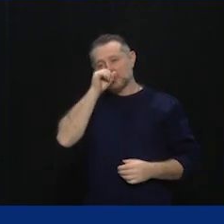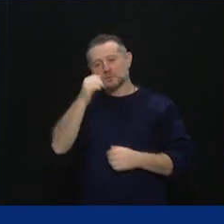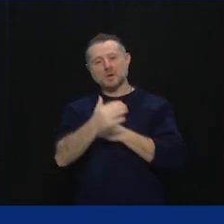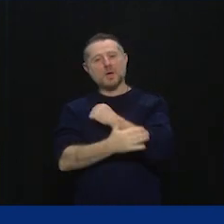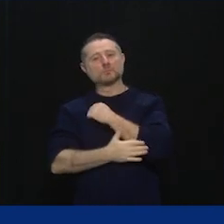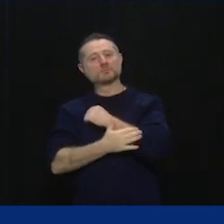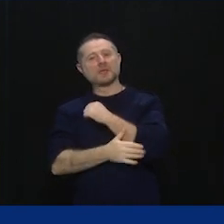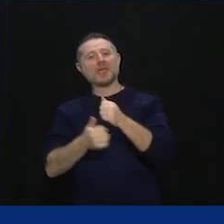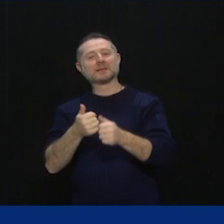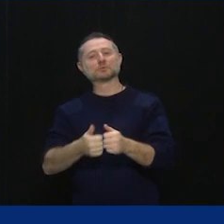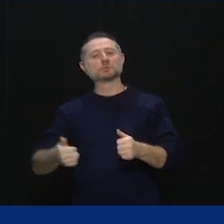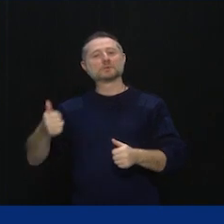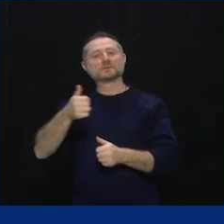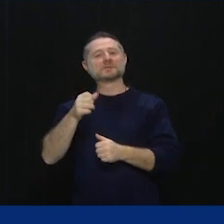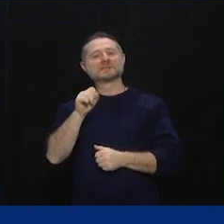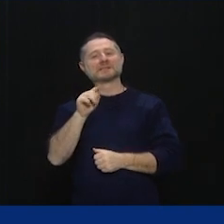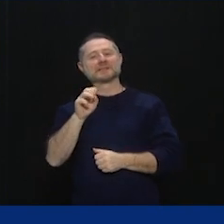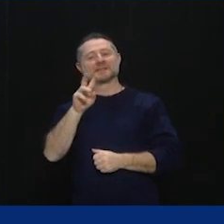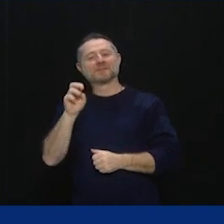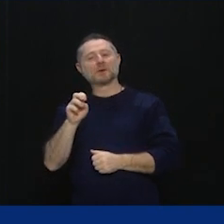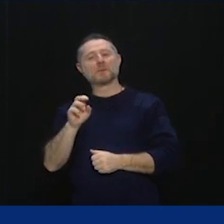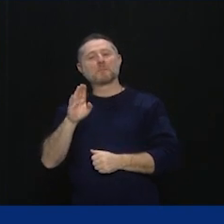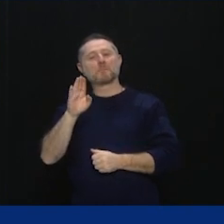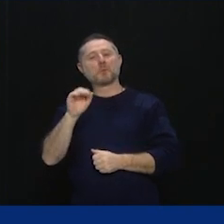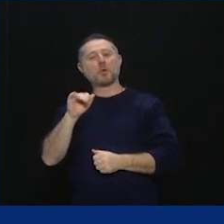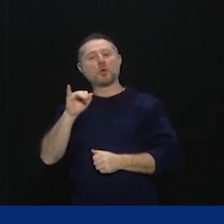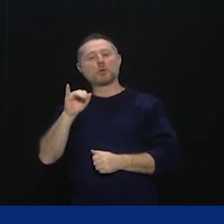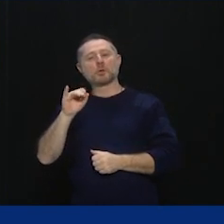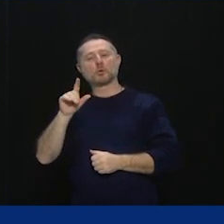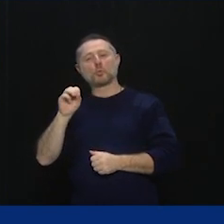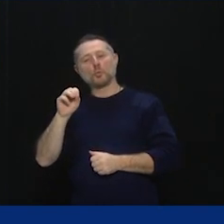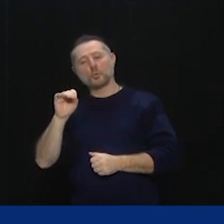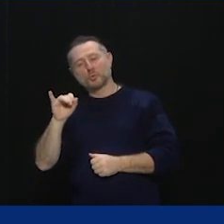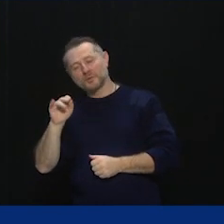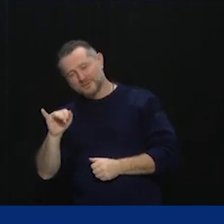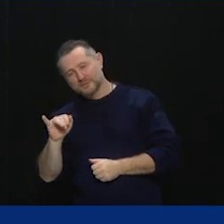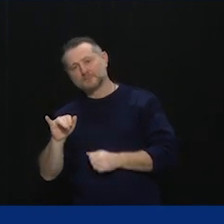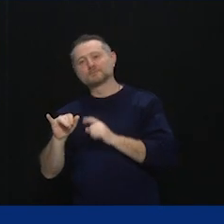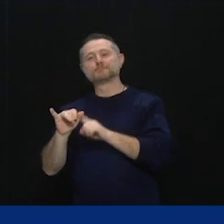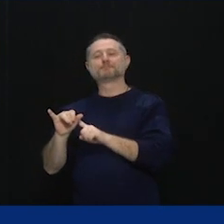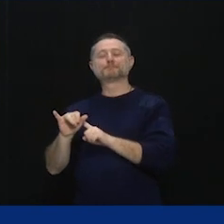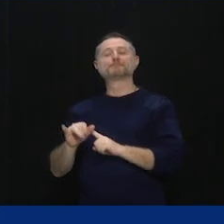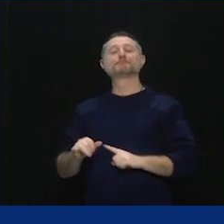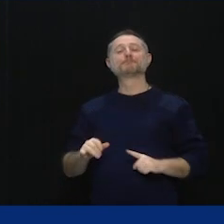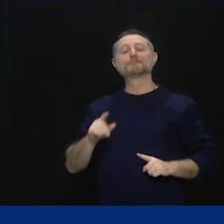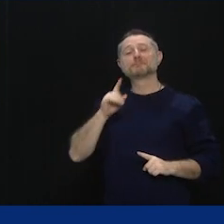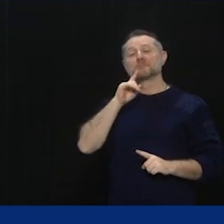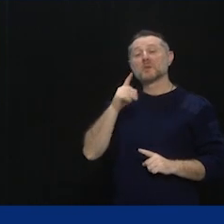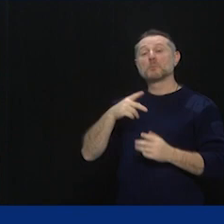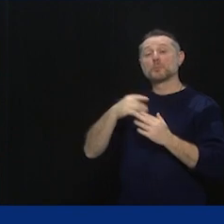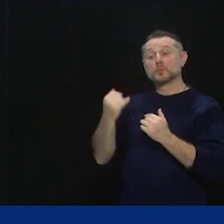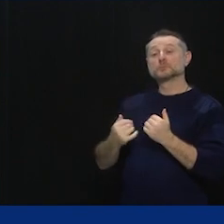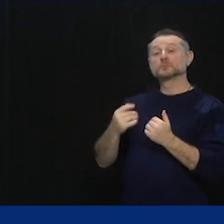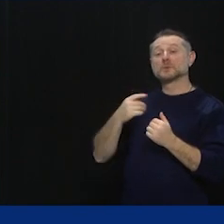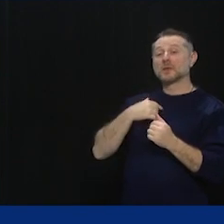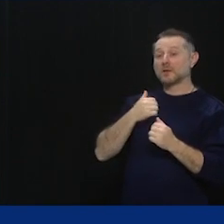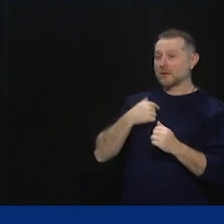only here at the Ronkonkoma Hub, but every other project that we've worked on to help revitalize the community around the